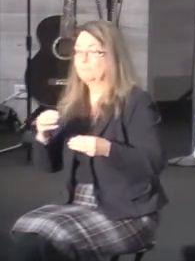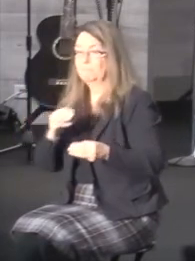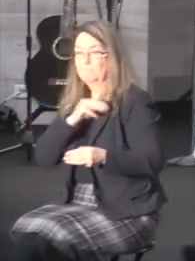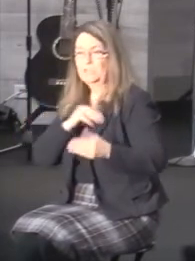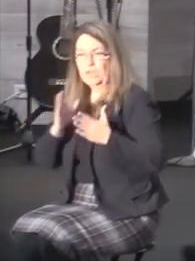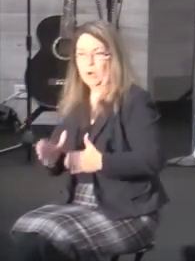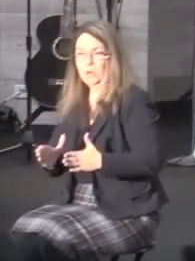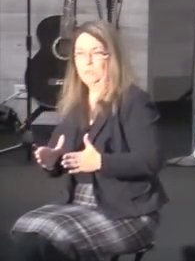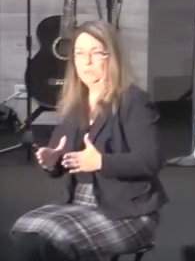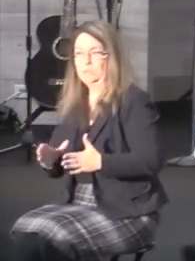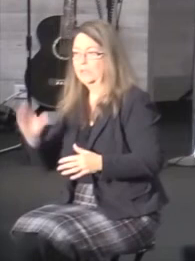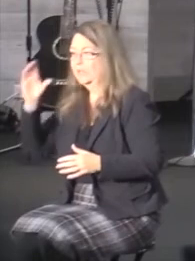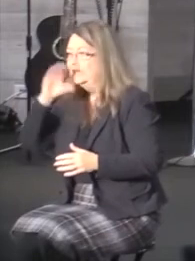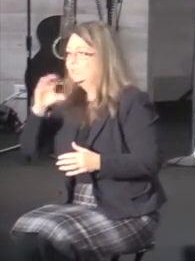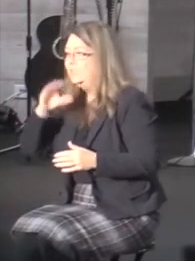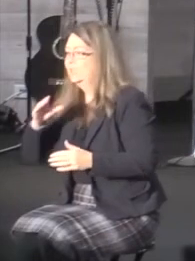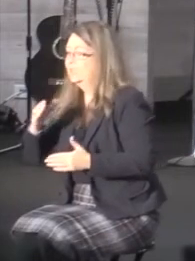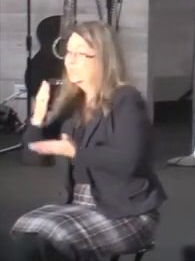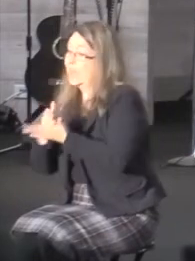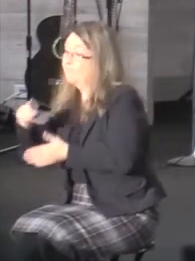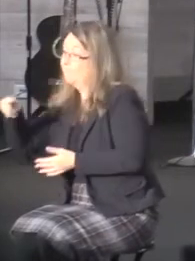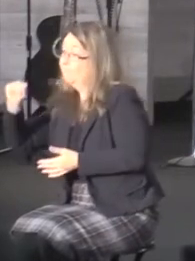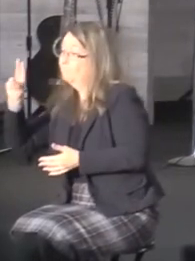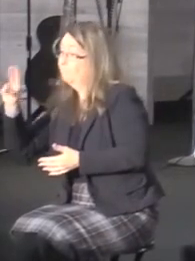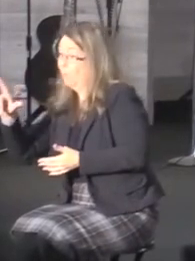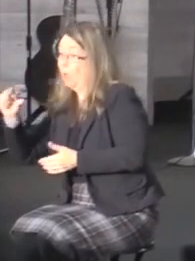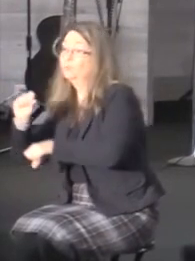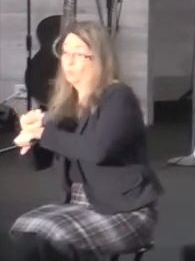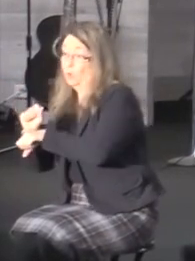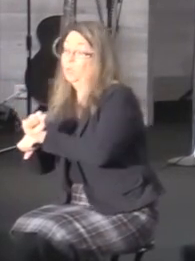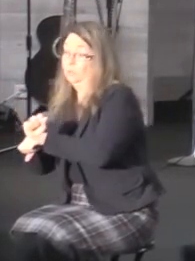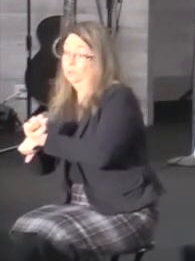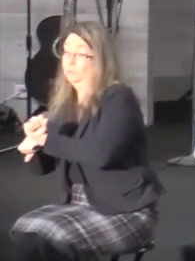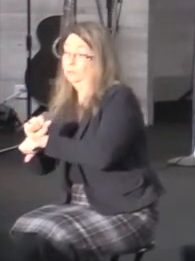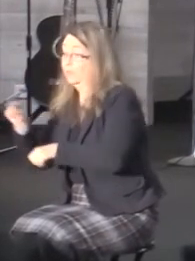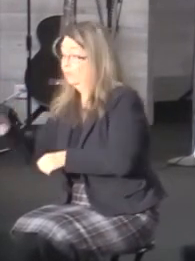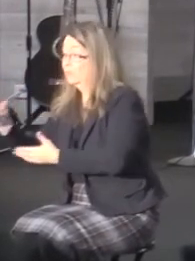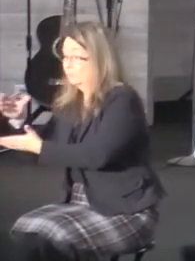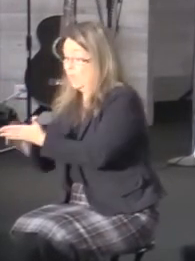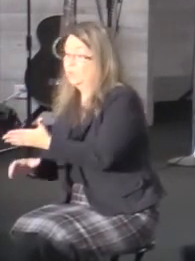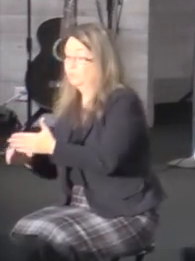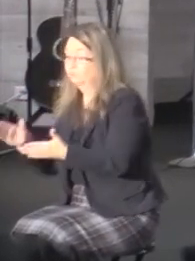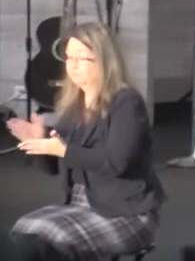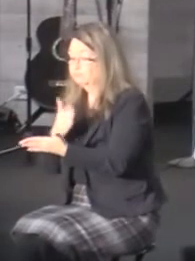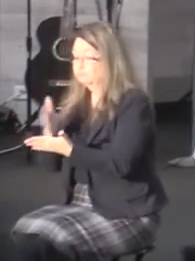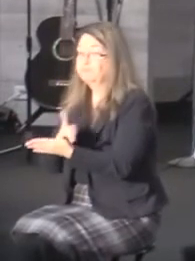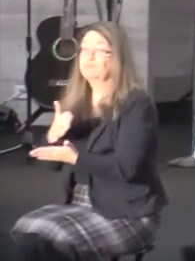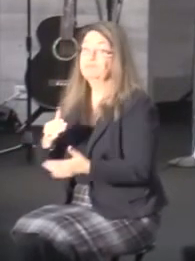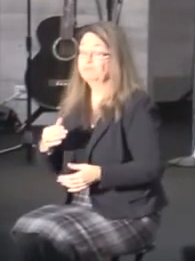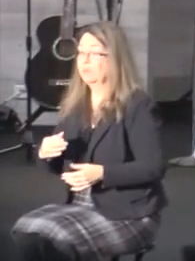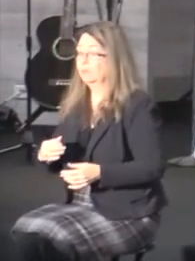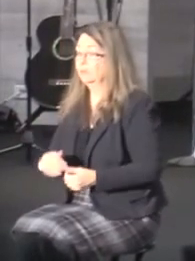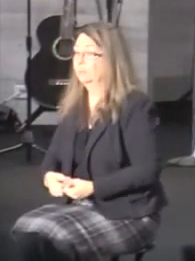to undo the work of the Apostle Paul. And so in this opening passage, right here in Philippians chapter 1, so if you have your Bibles, you can go ahead and turn there or pull it up on